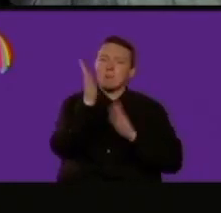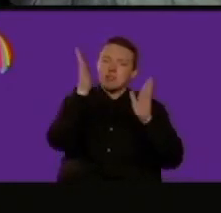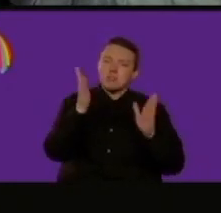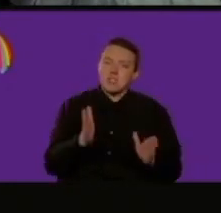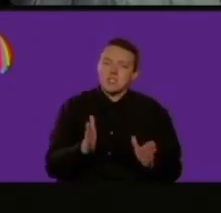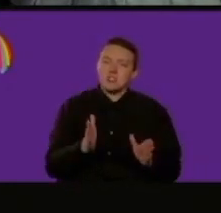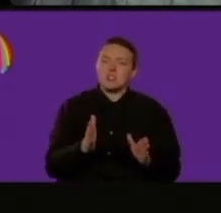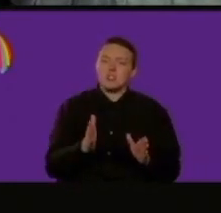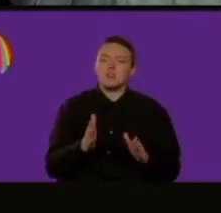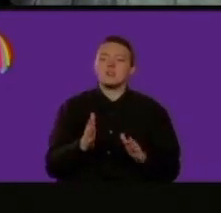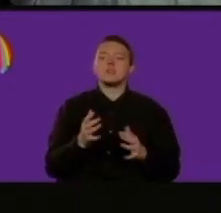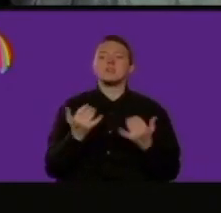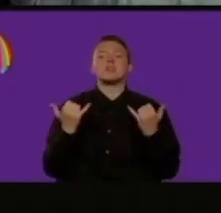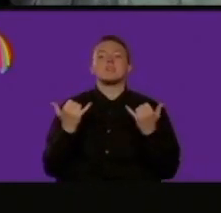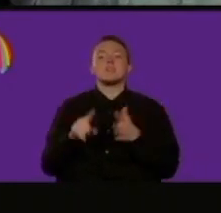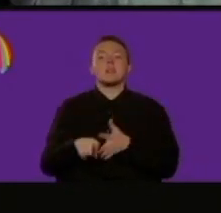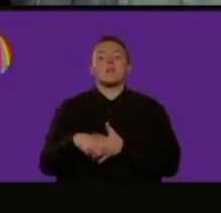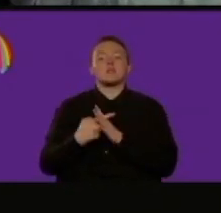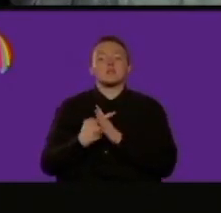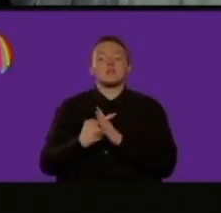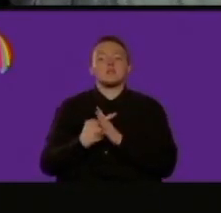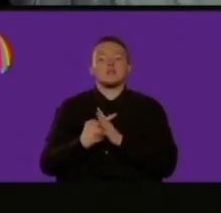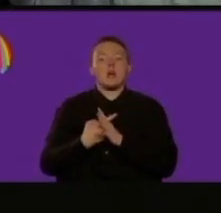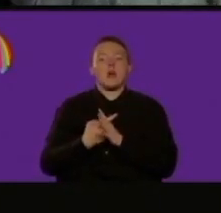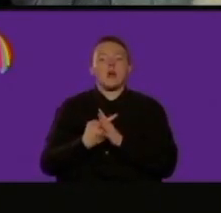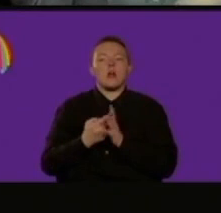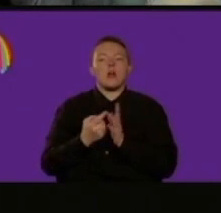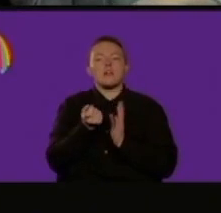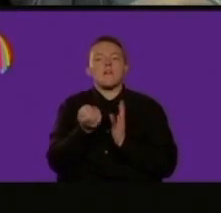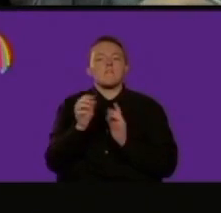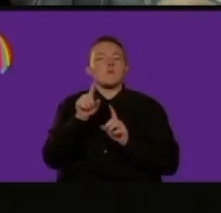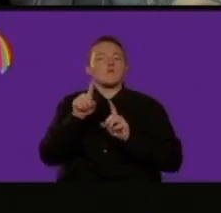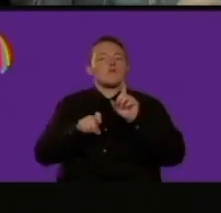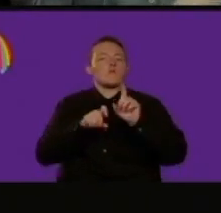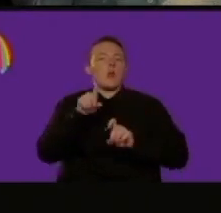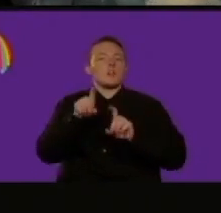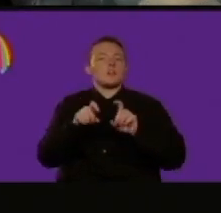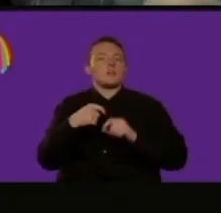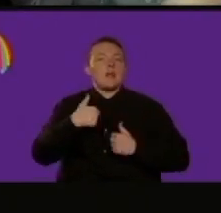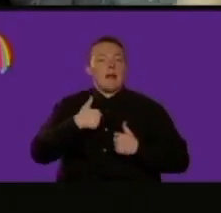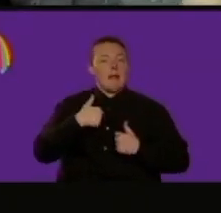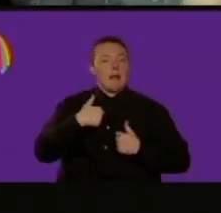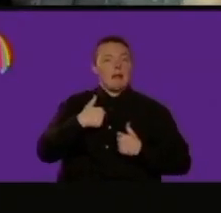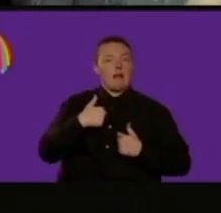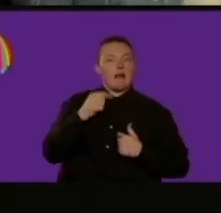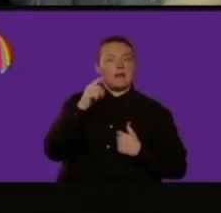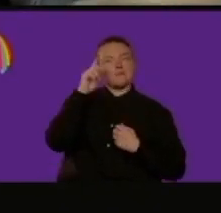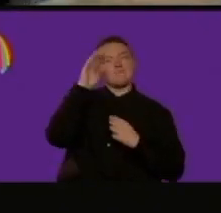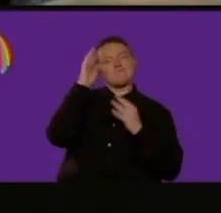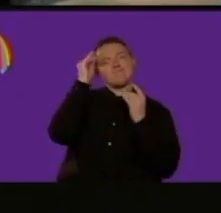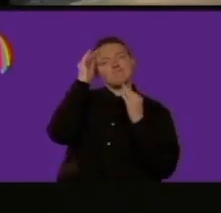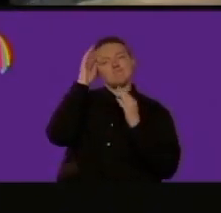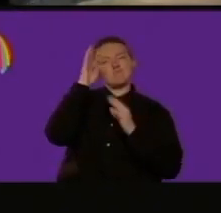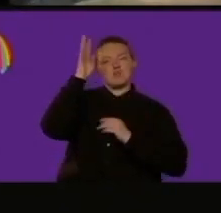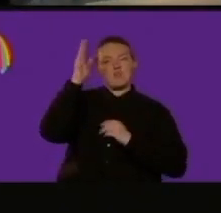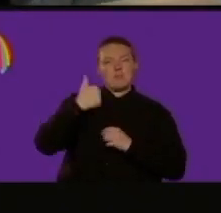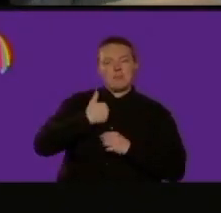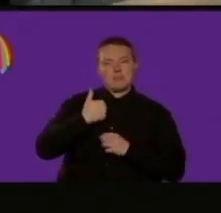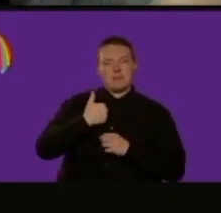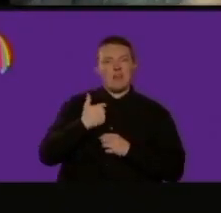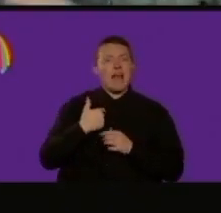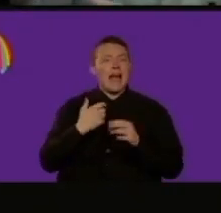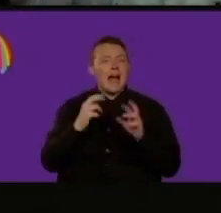the philosophy, and why do you think this project is particularly special? Why is it important?